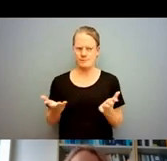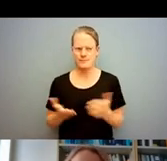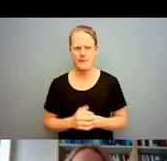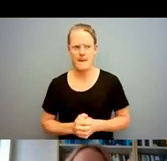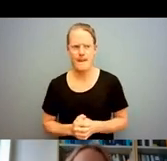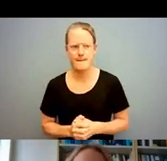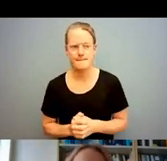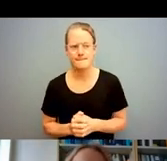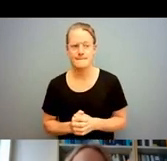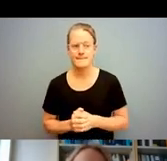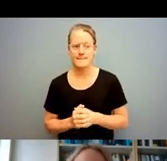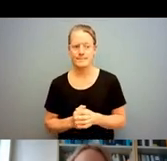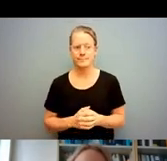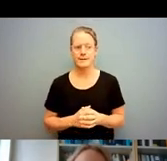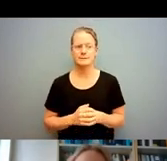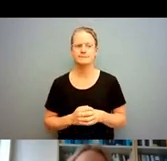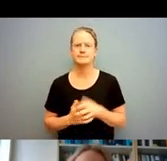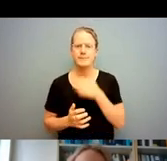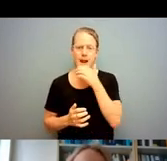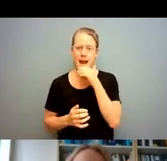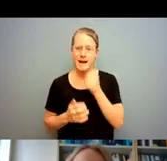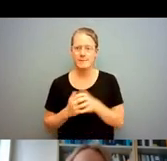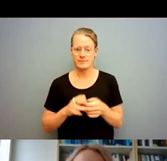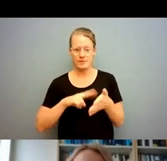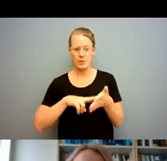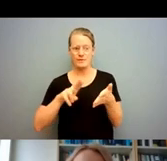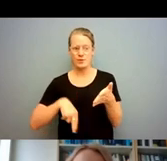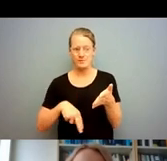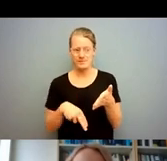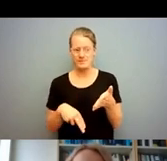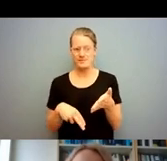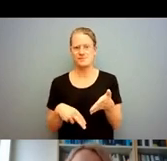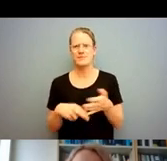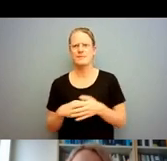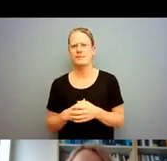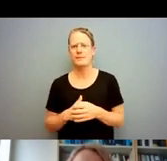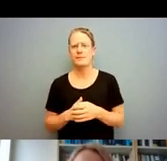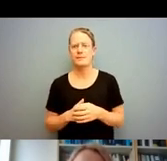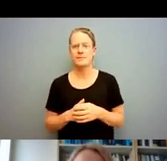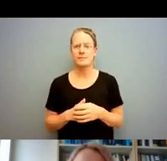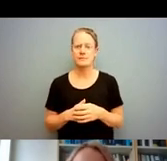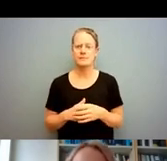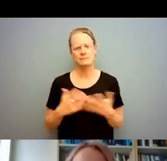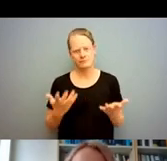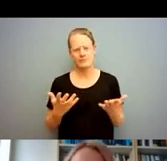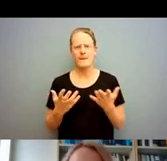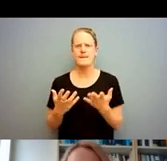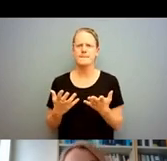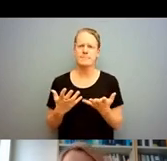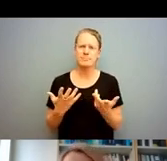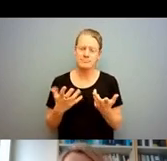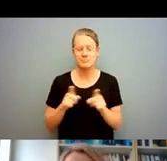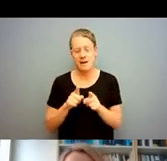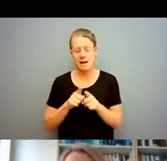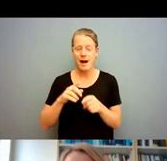itself should be implemented both internationally, but also regionally and nationally. And